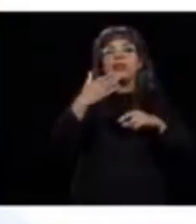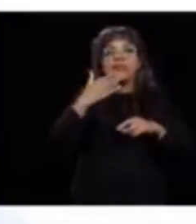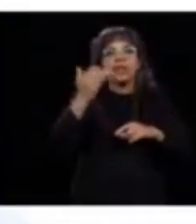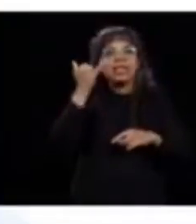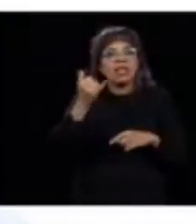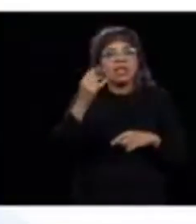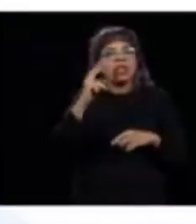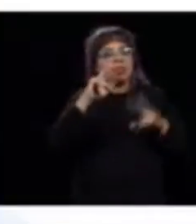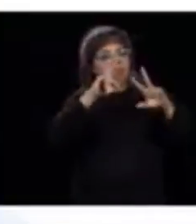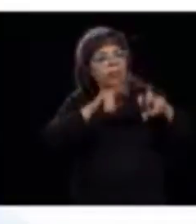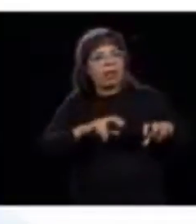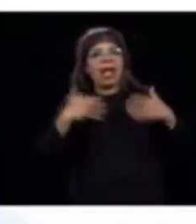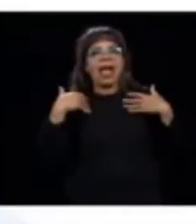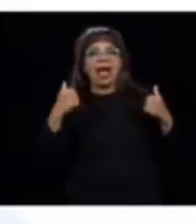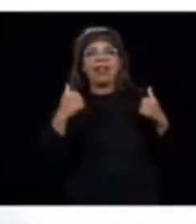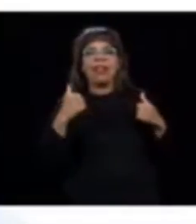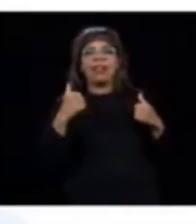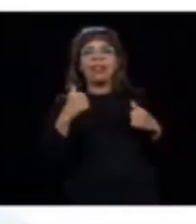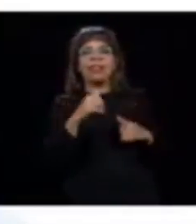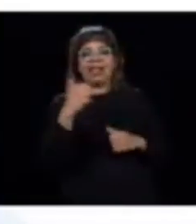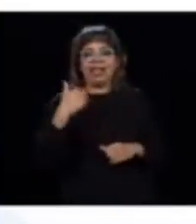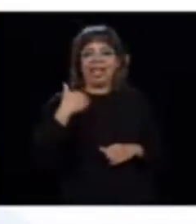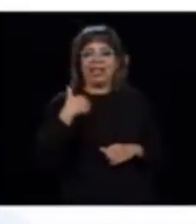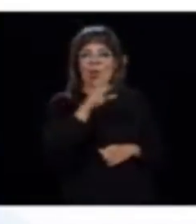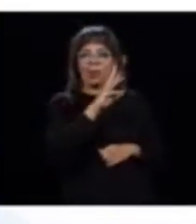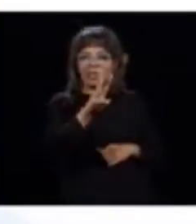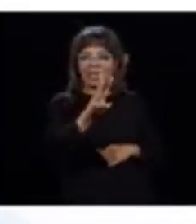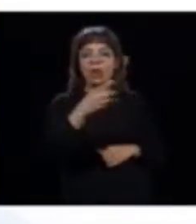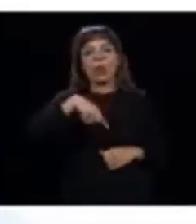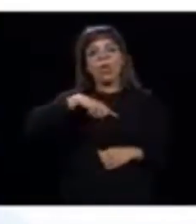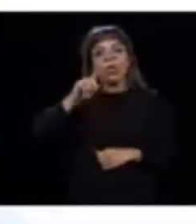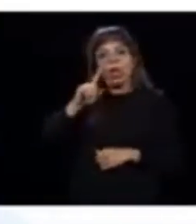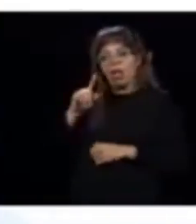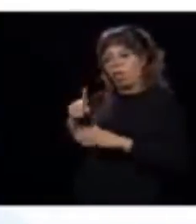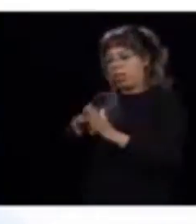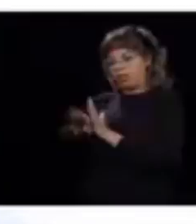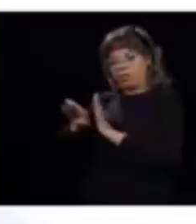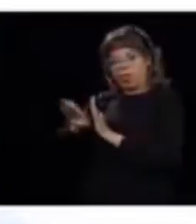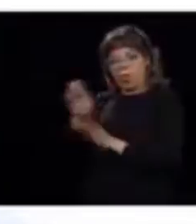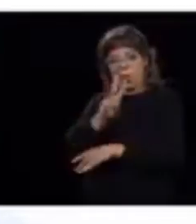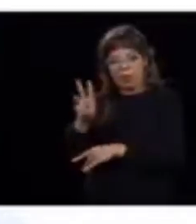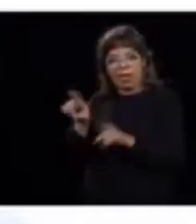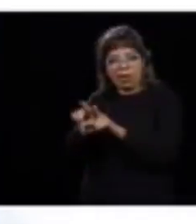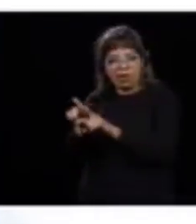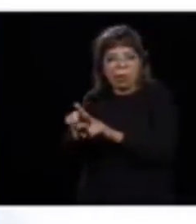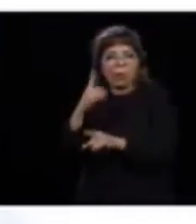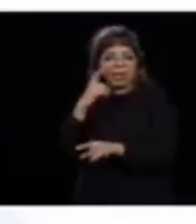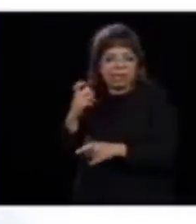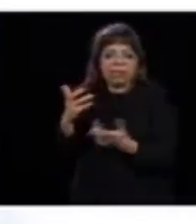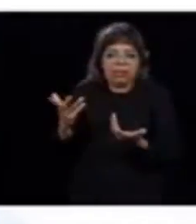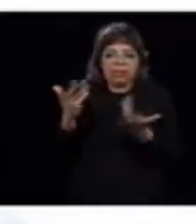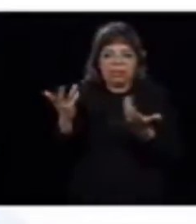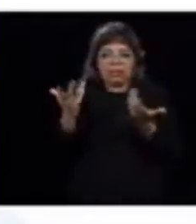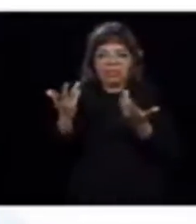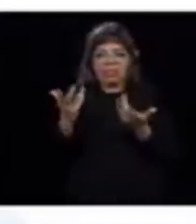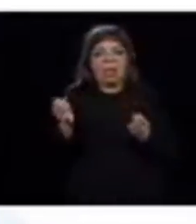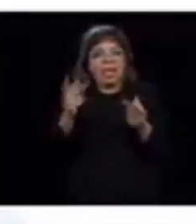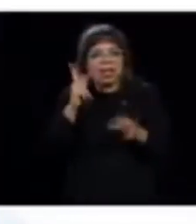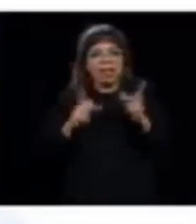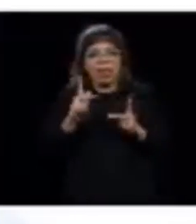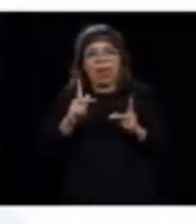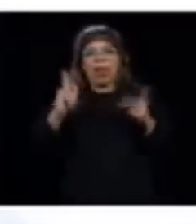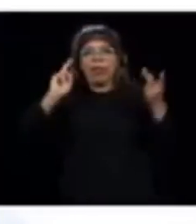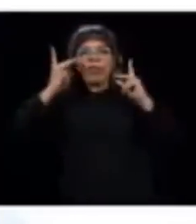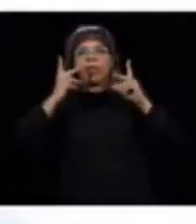There are the ones that are better than others, but we are going to prepare a video also to make sure that because, you know, it's not our culture to use masks here like